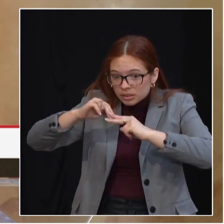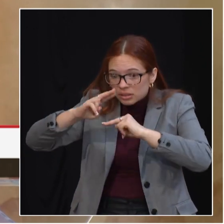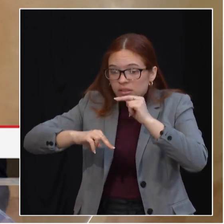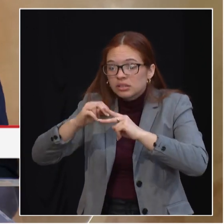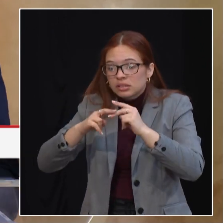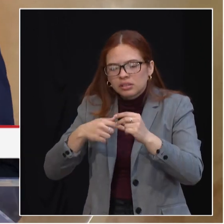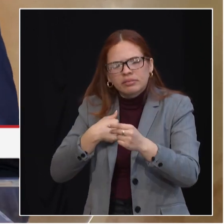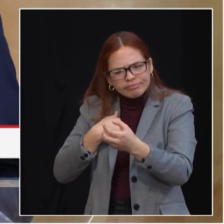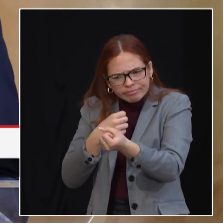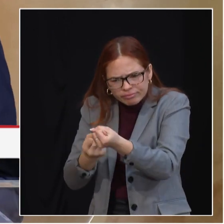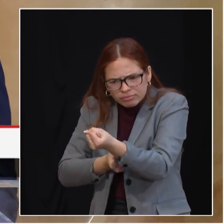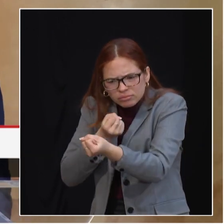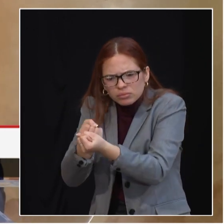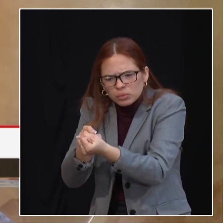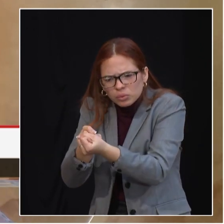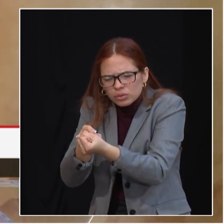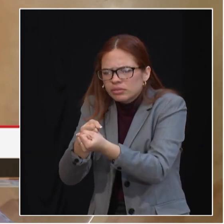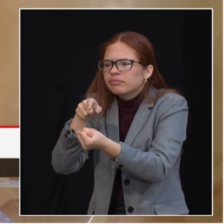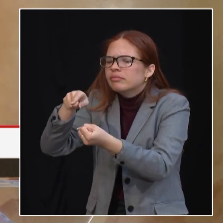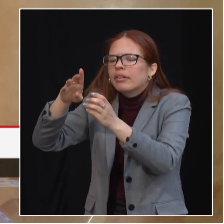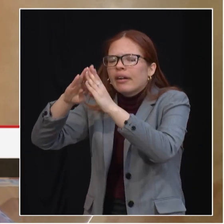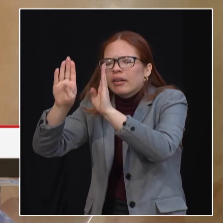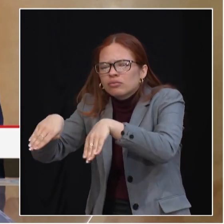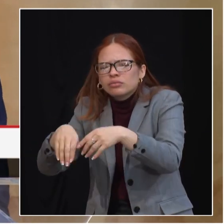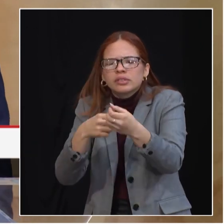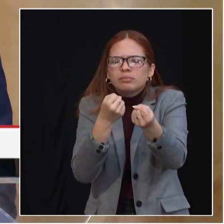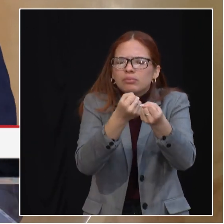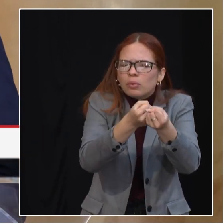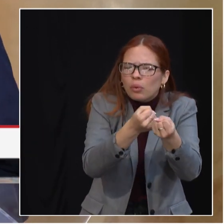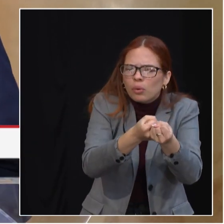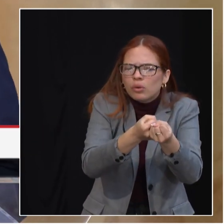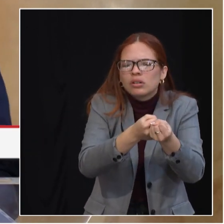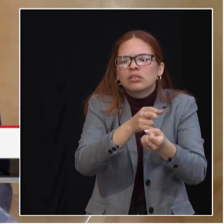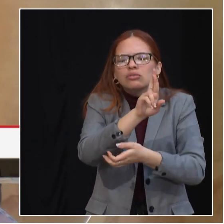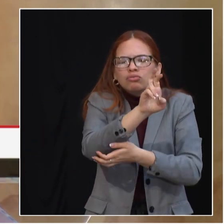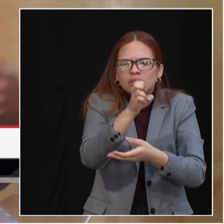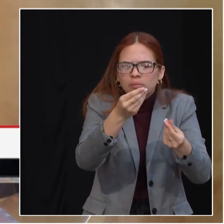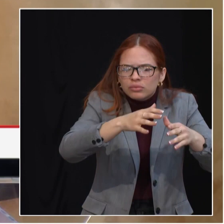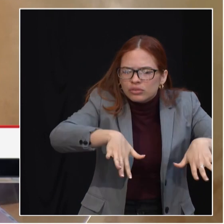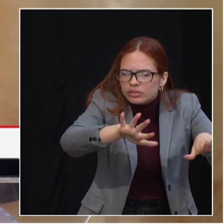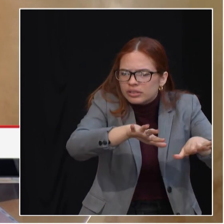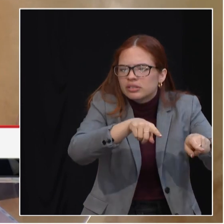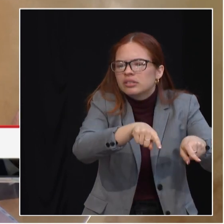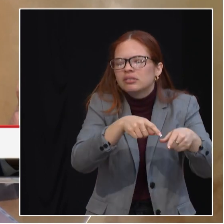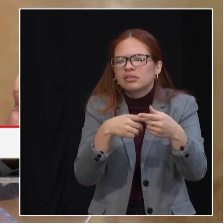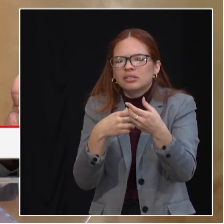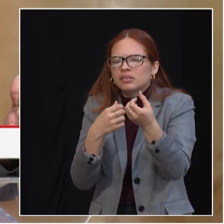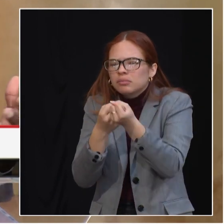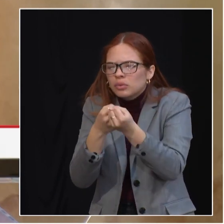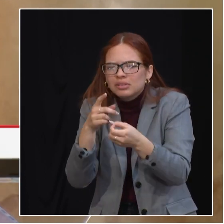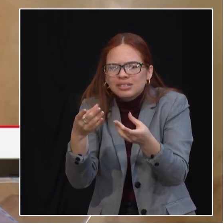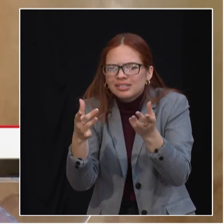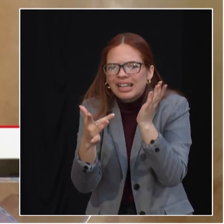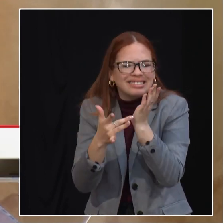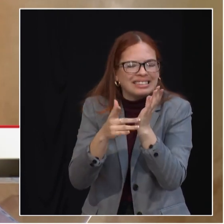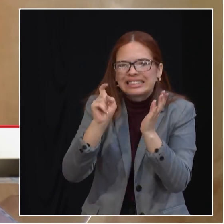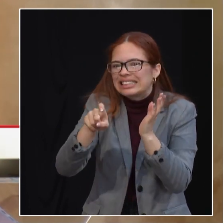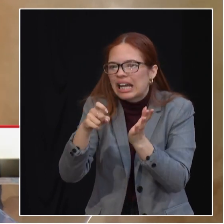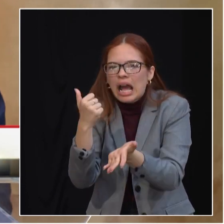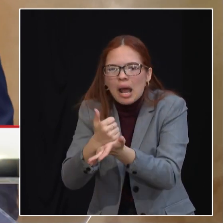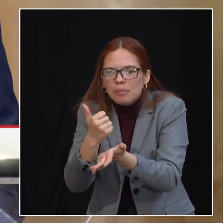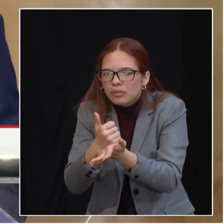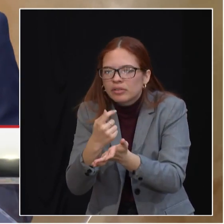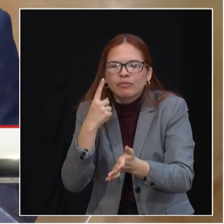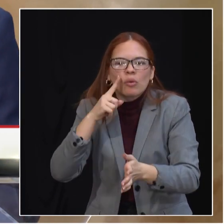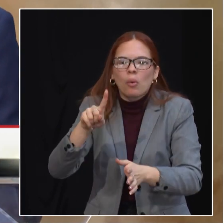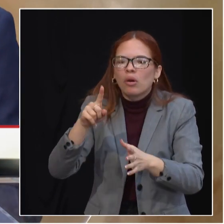estate, and it's largely tech-powered innovation. Whether it was the Uber for Housing Inspections program, or